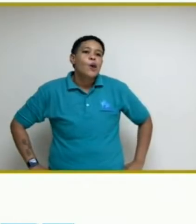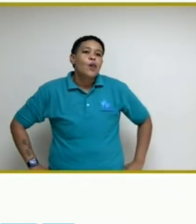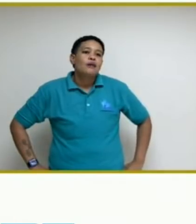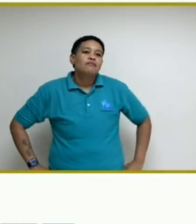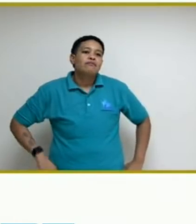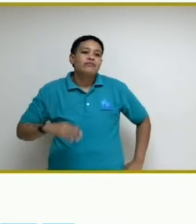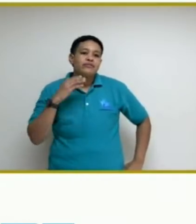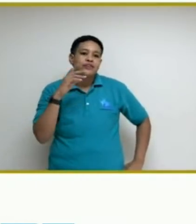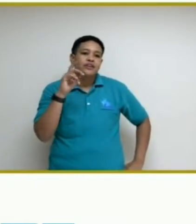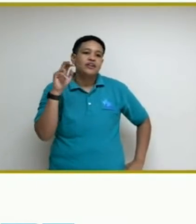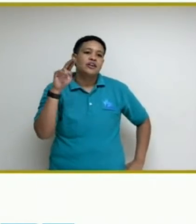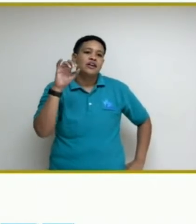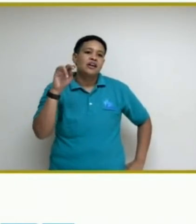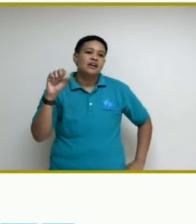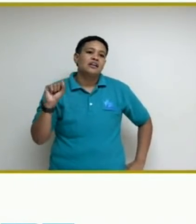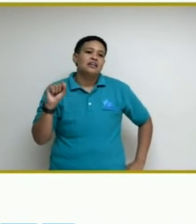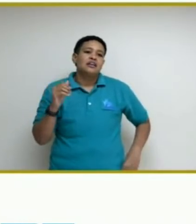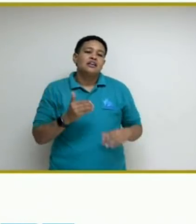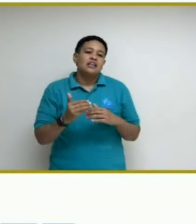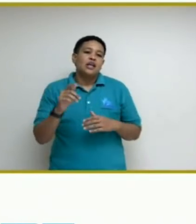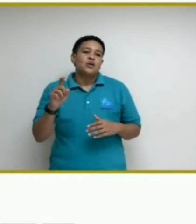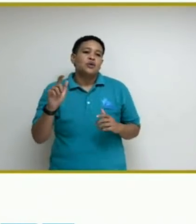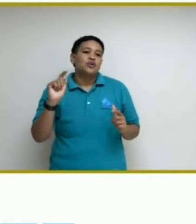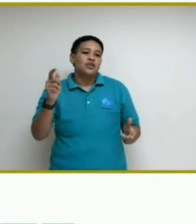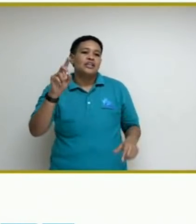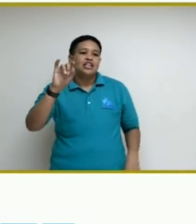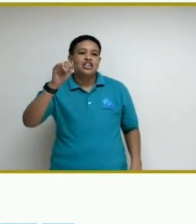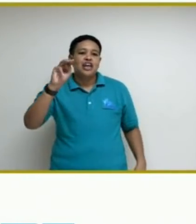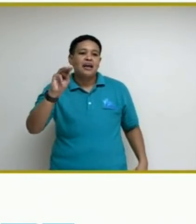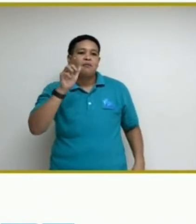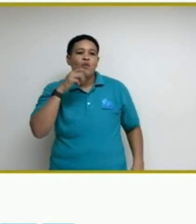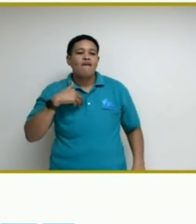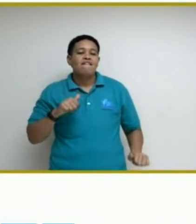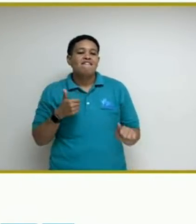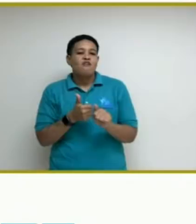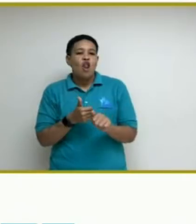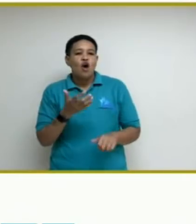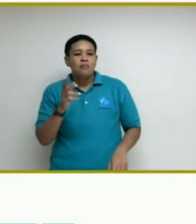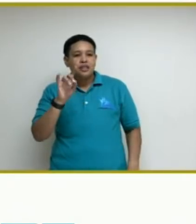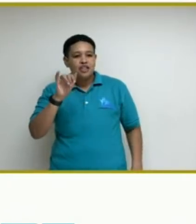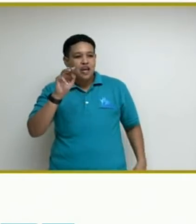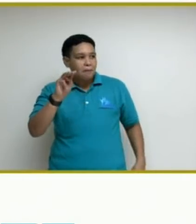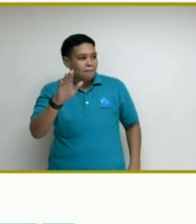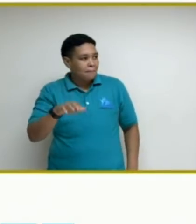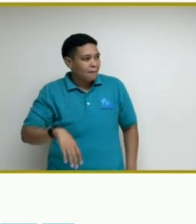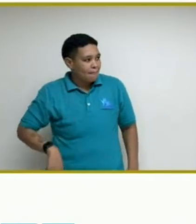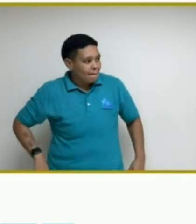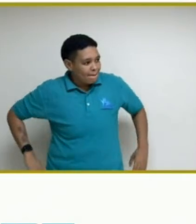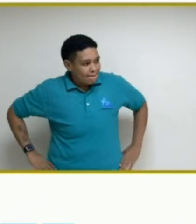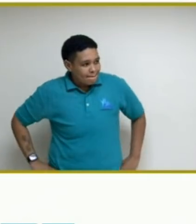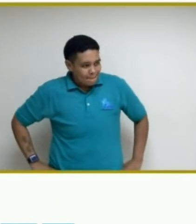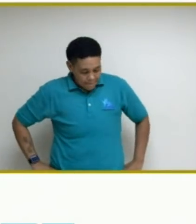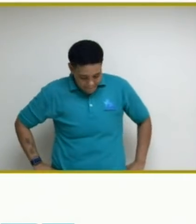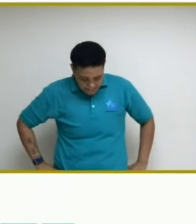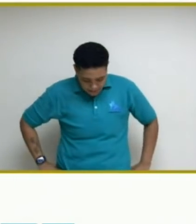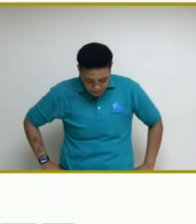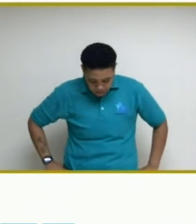Thank you, Dr. Ennis. The next question goes to Dion Jackson Miller, who has a follow-up. Dion?